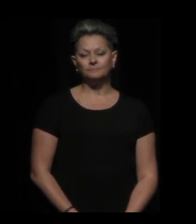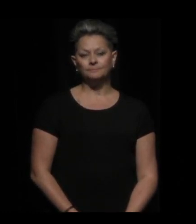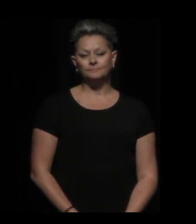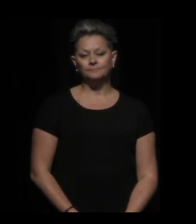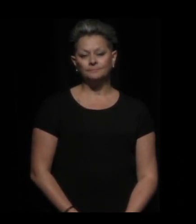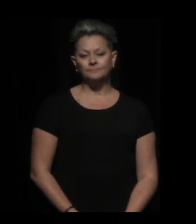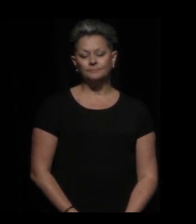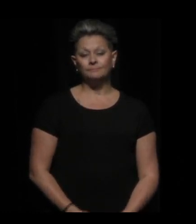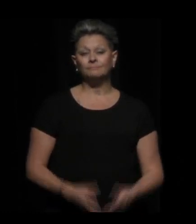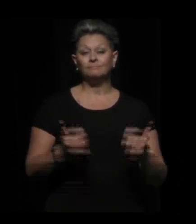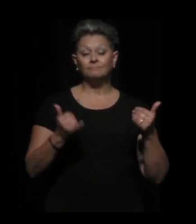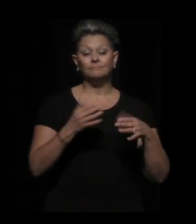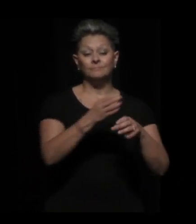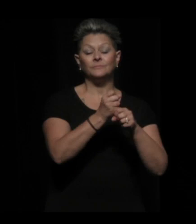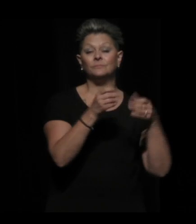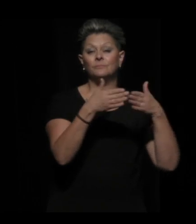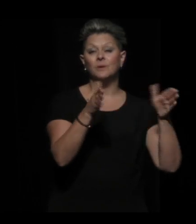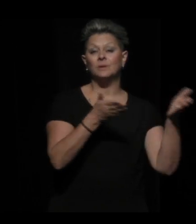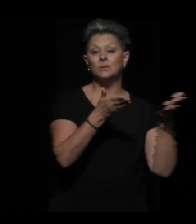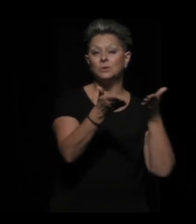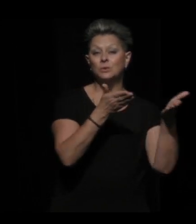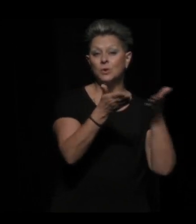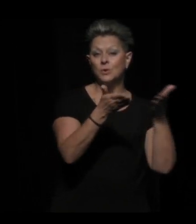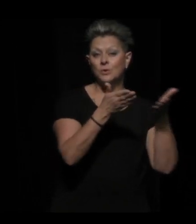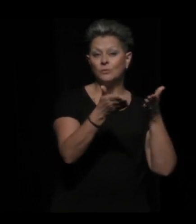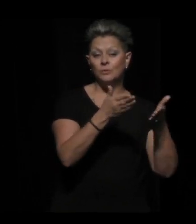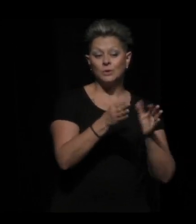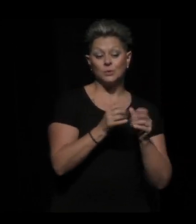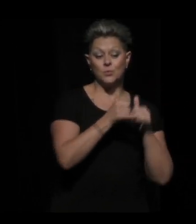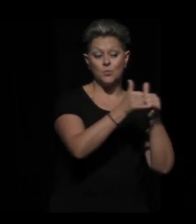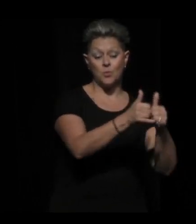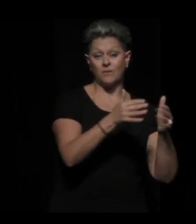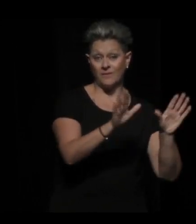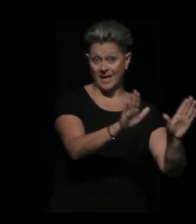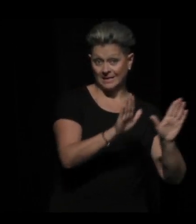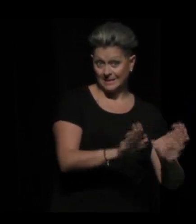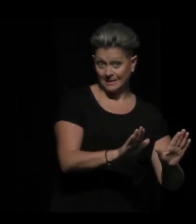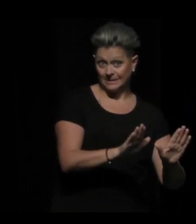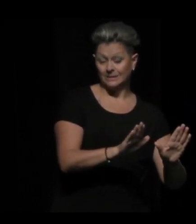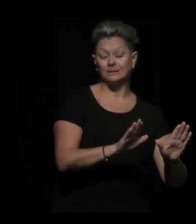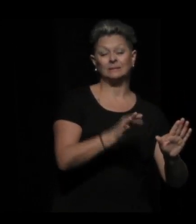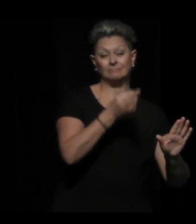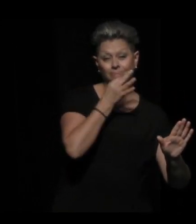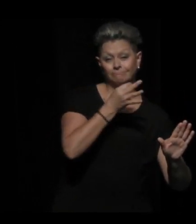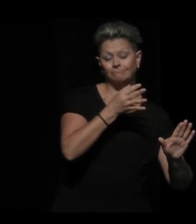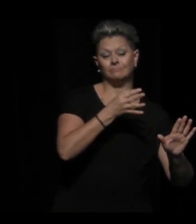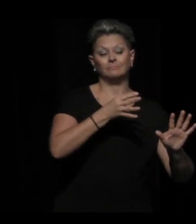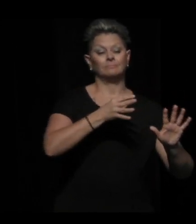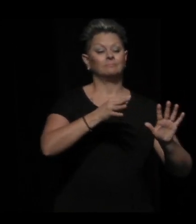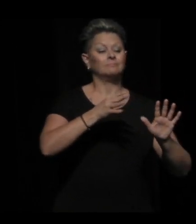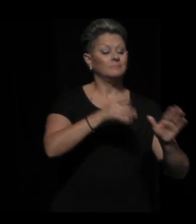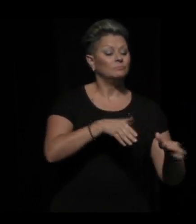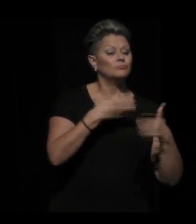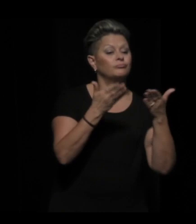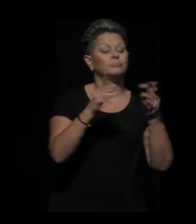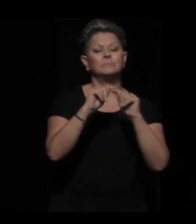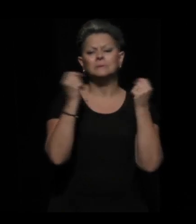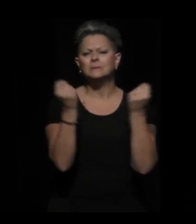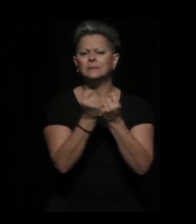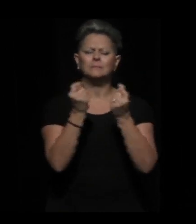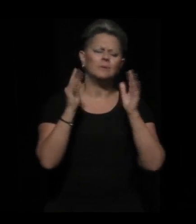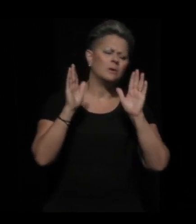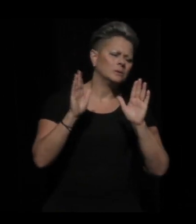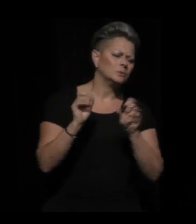To receive the Public Service Award of Excellence presented to individuals and teams who, through exceptional work performance,